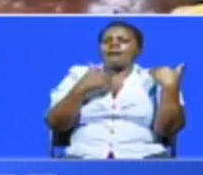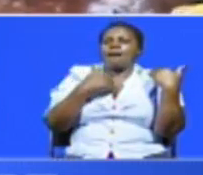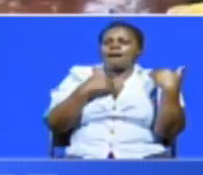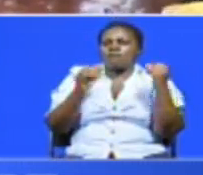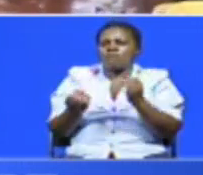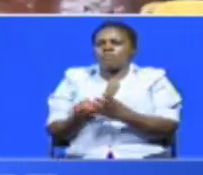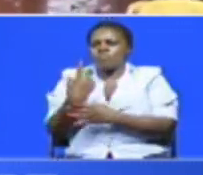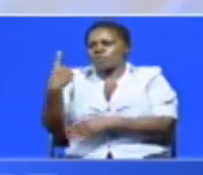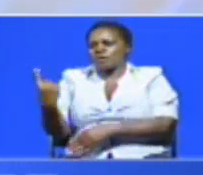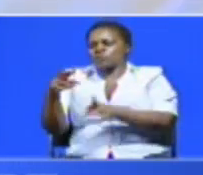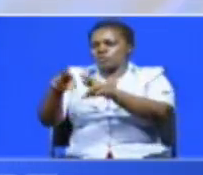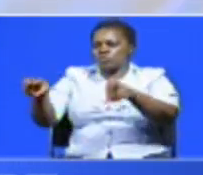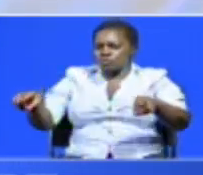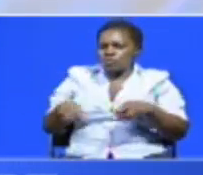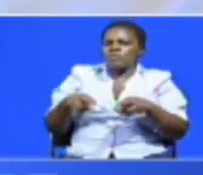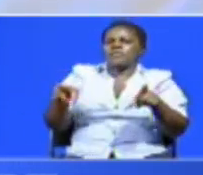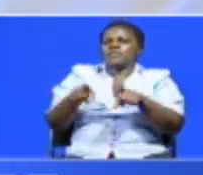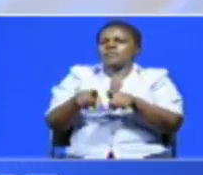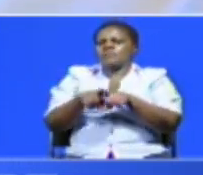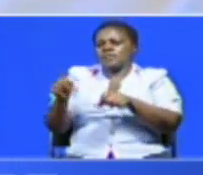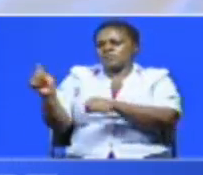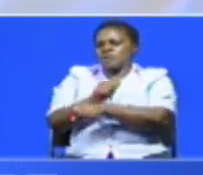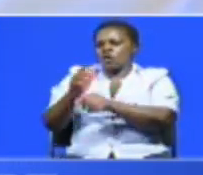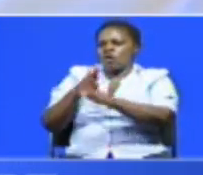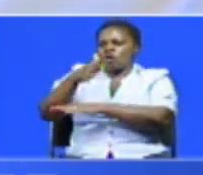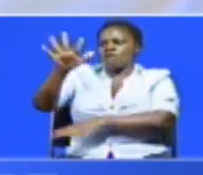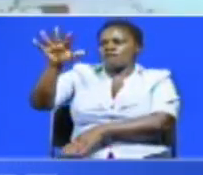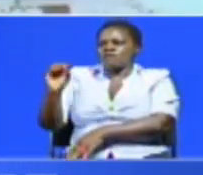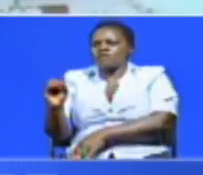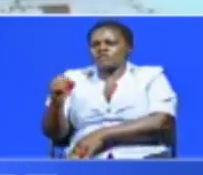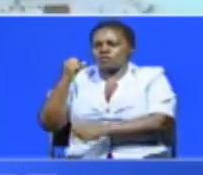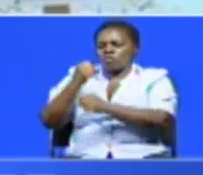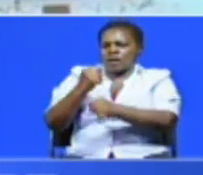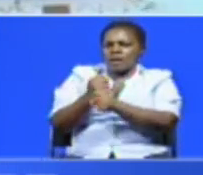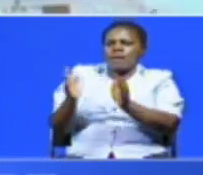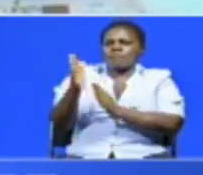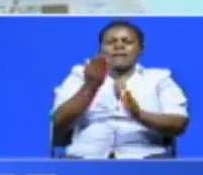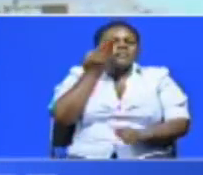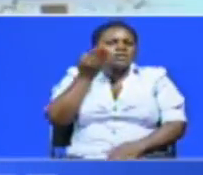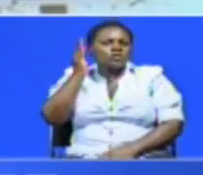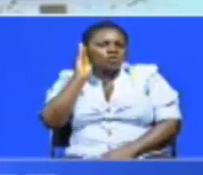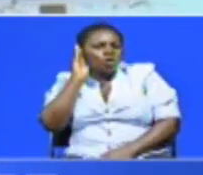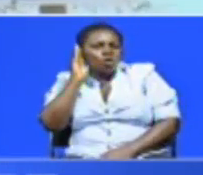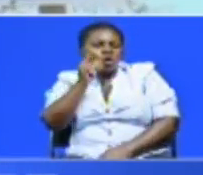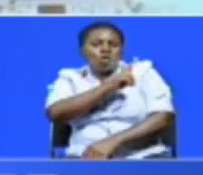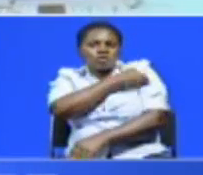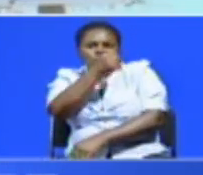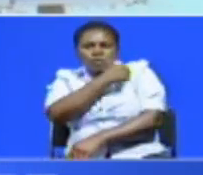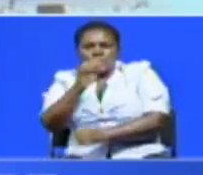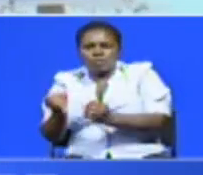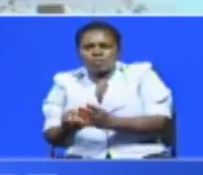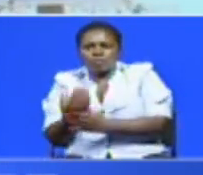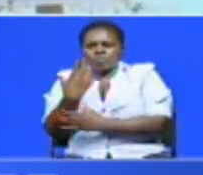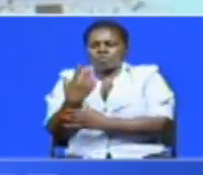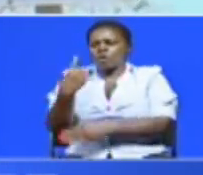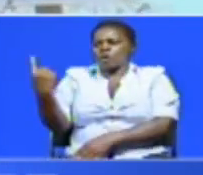has established an isolation unit and trained over 50 health workers. Plans at the Isiolo County Referral Hospital to set up